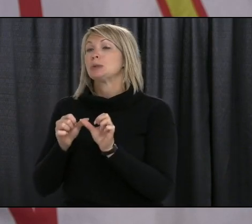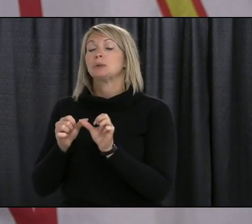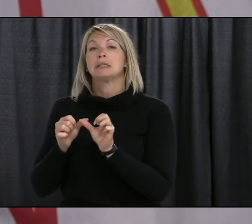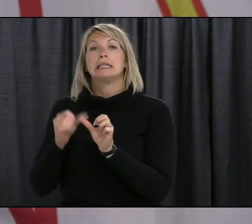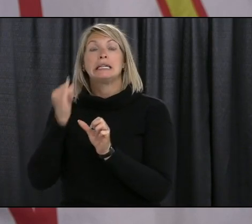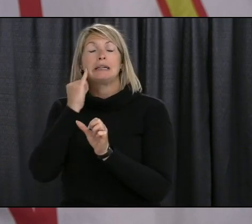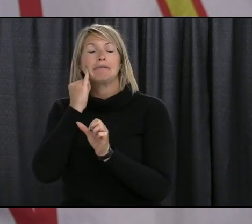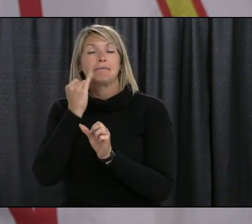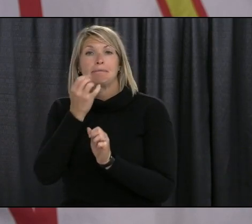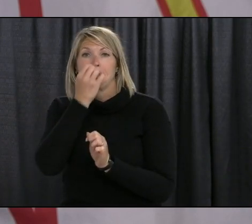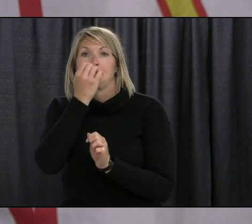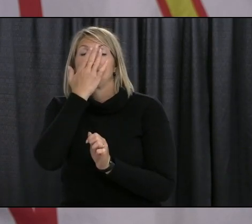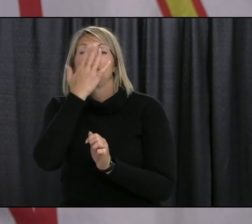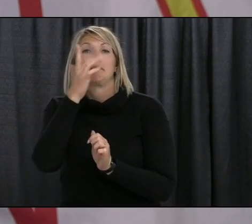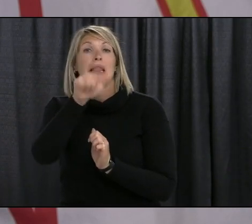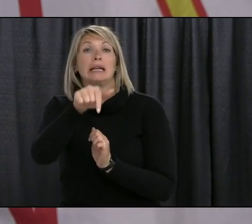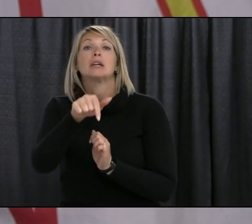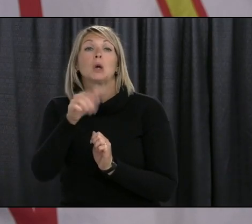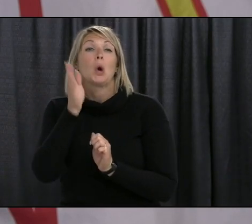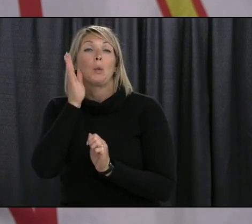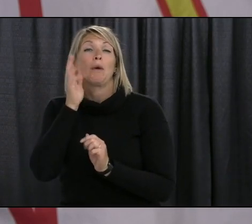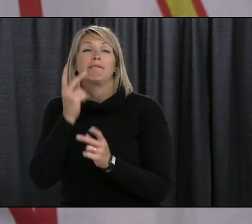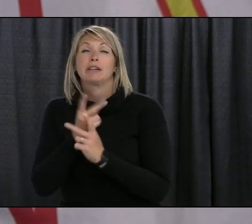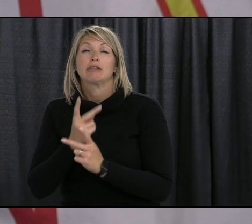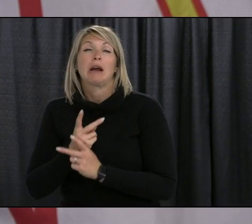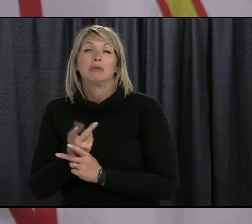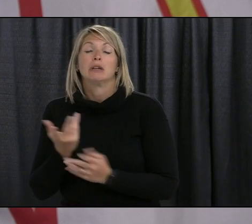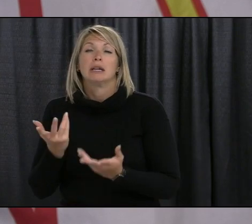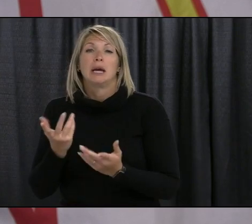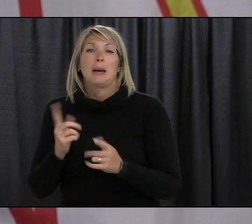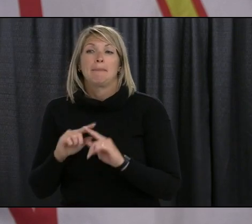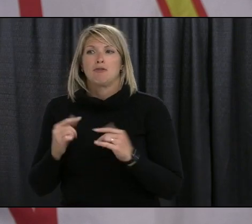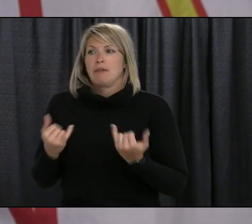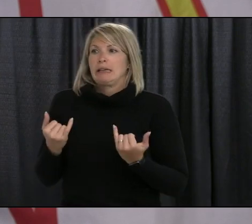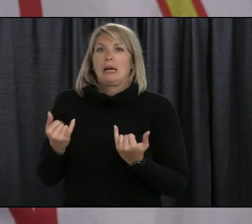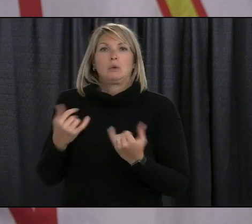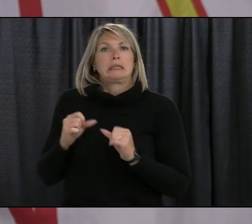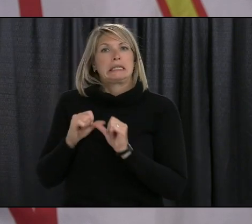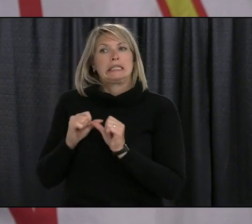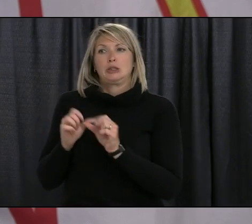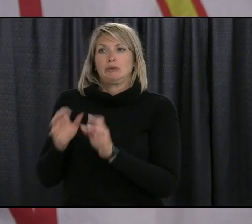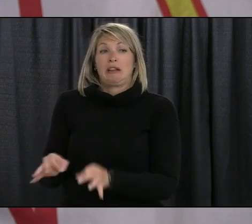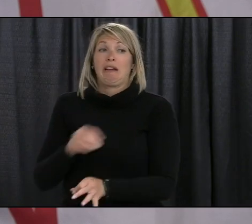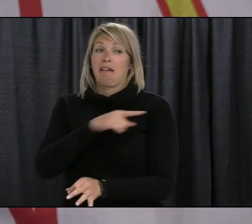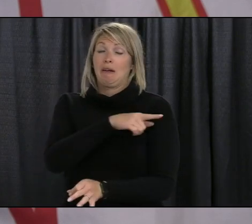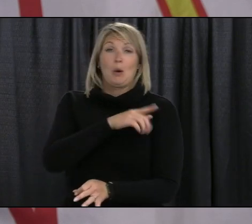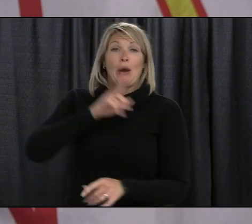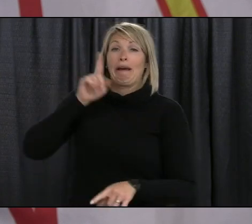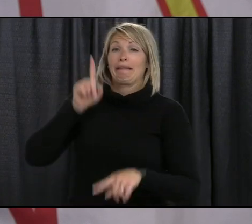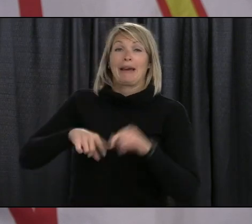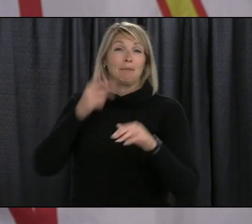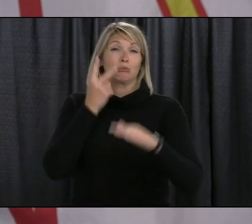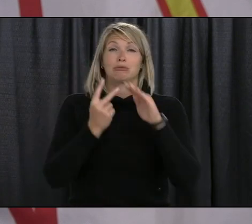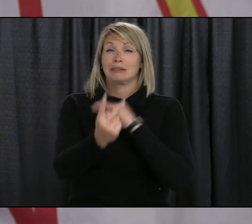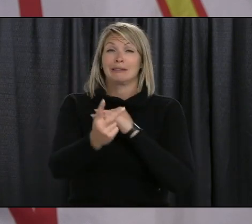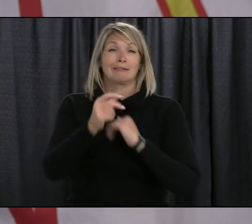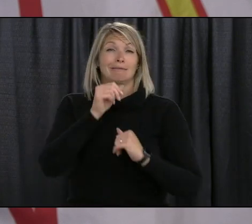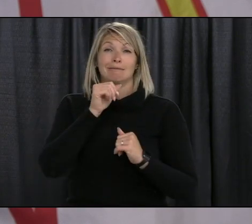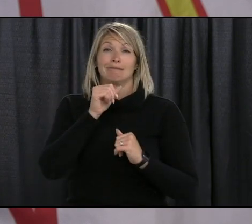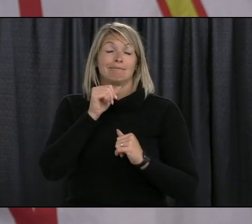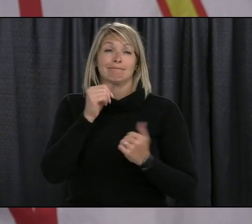and we'll do what we have to do. But at the moment, we're not there, and we're